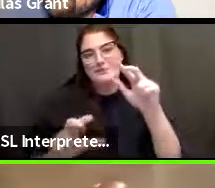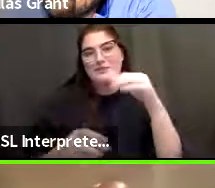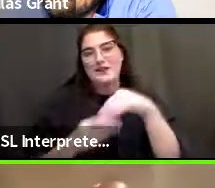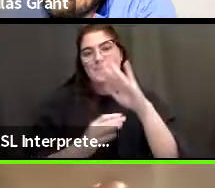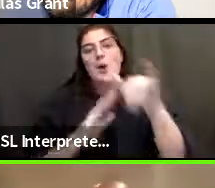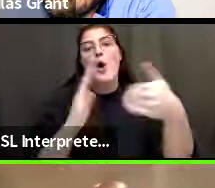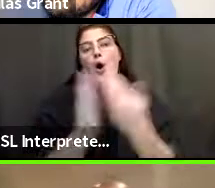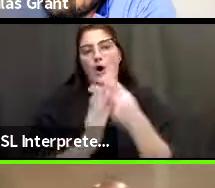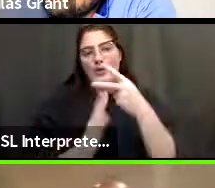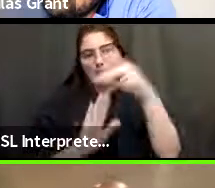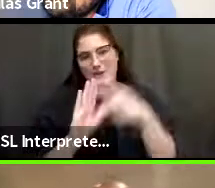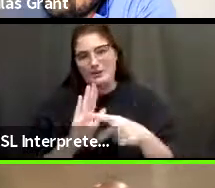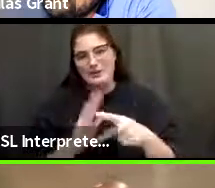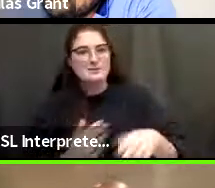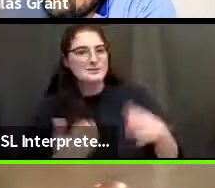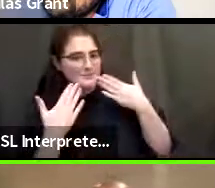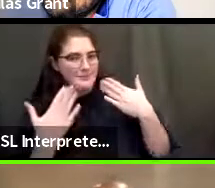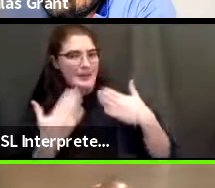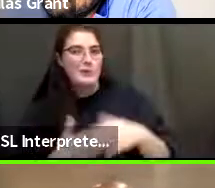Thank you.